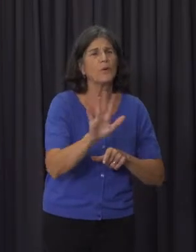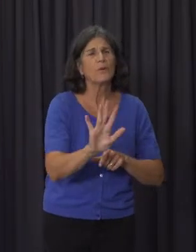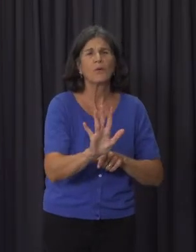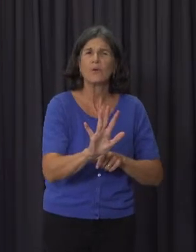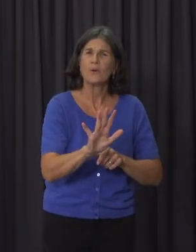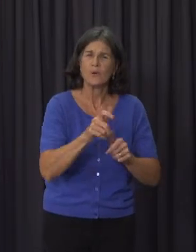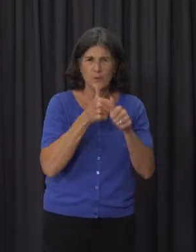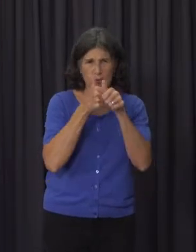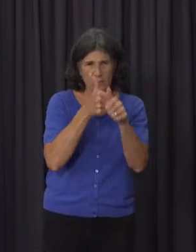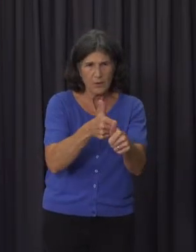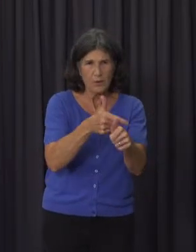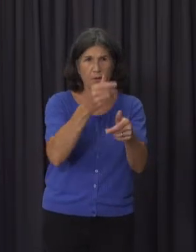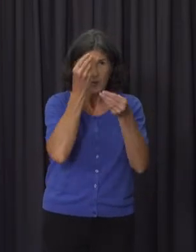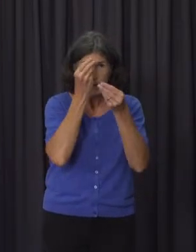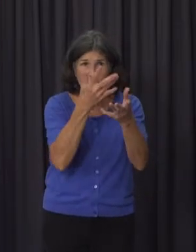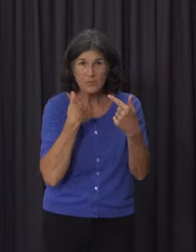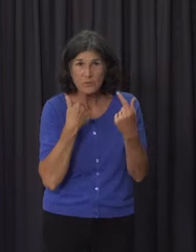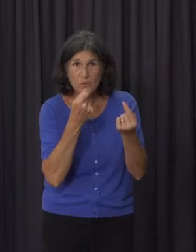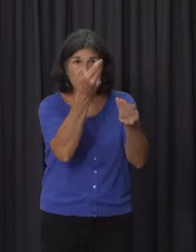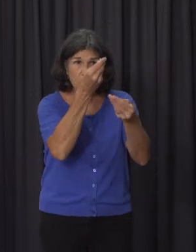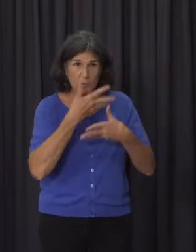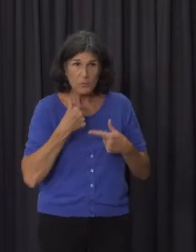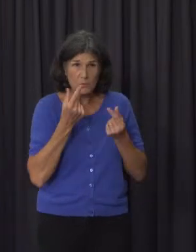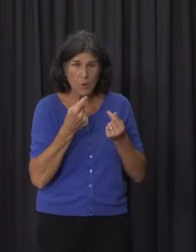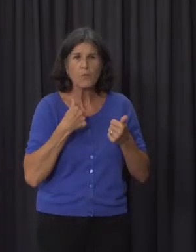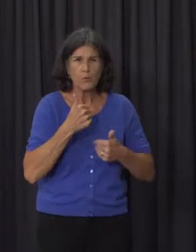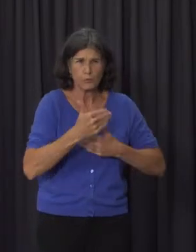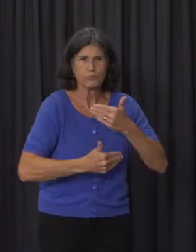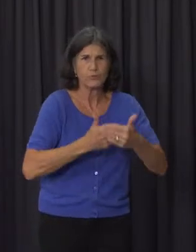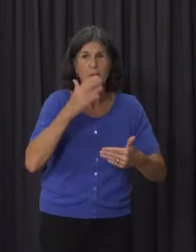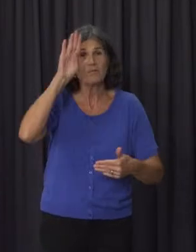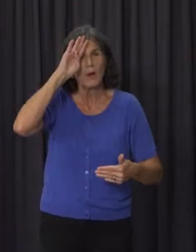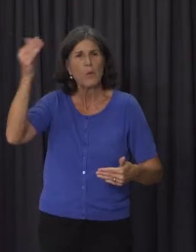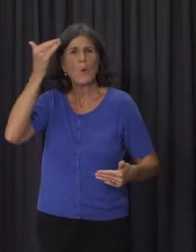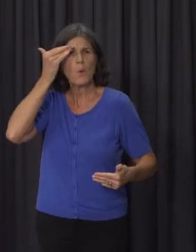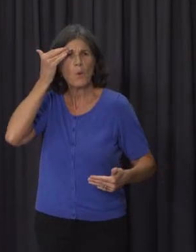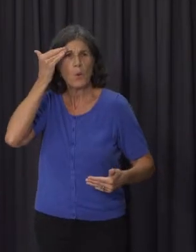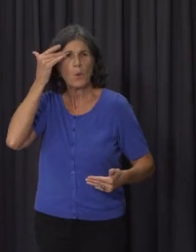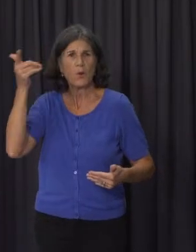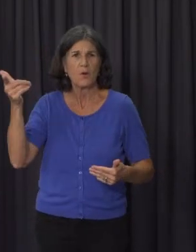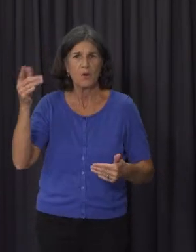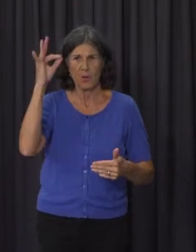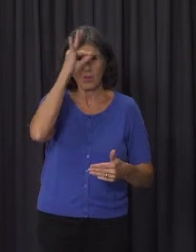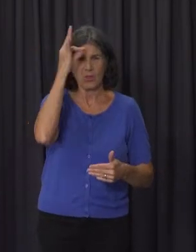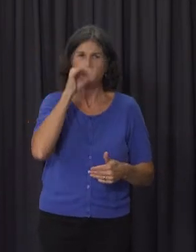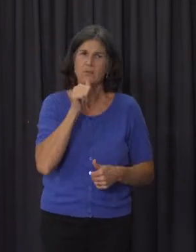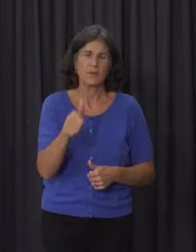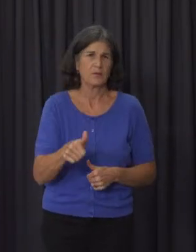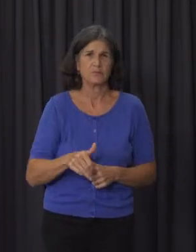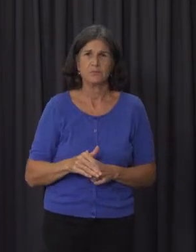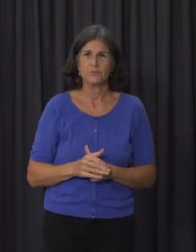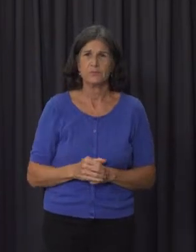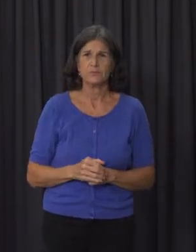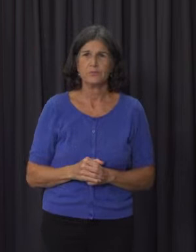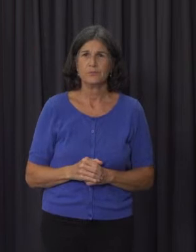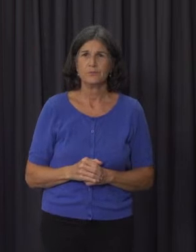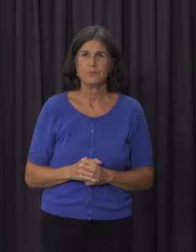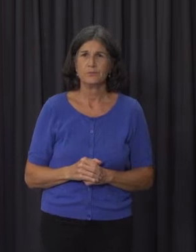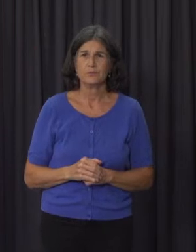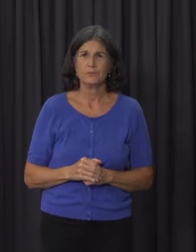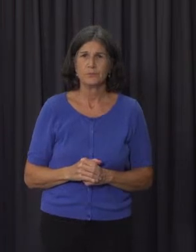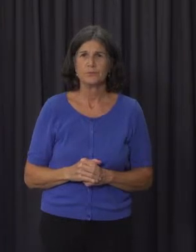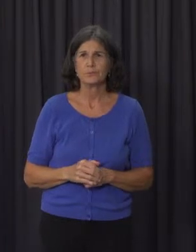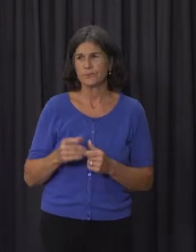Yeah, I would just further add to that. I agree with Bree. Make sure you talk to your local authorities. Please, we have to trust those incident